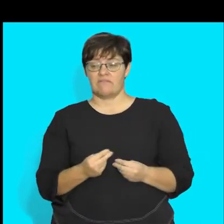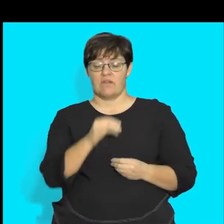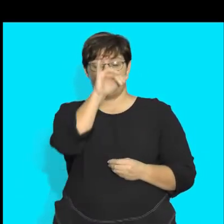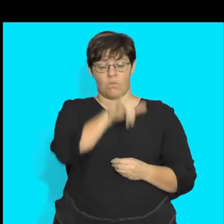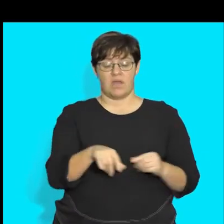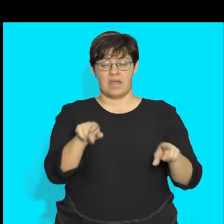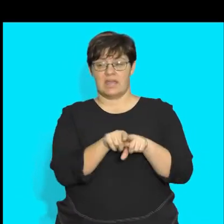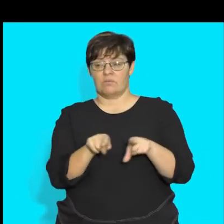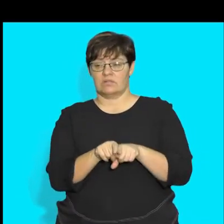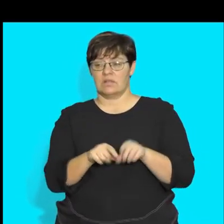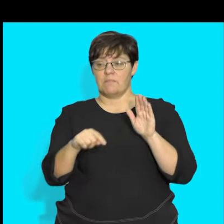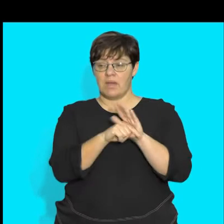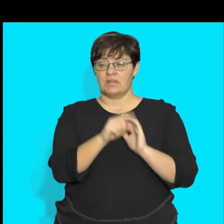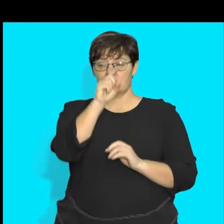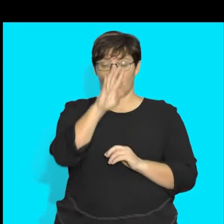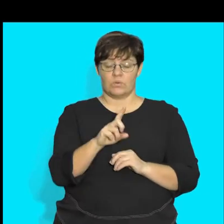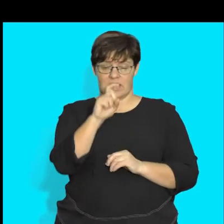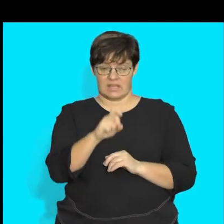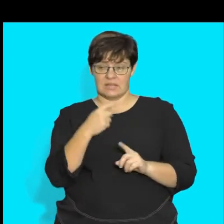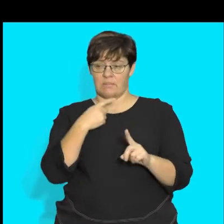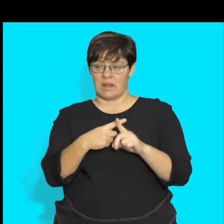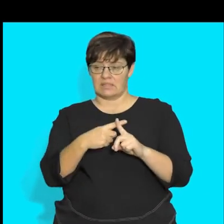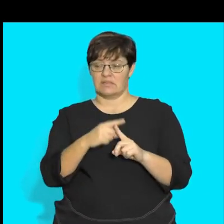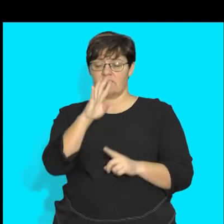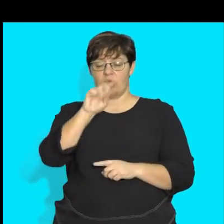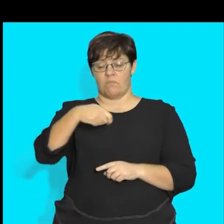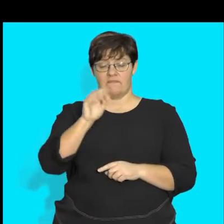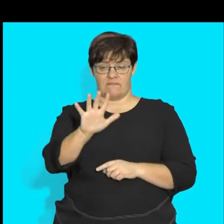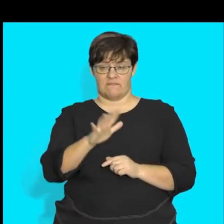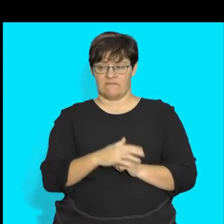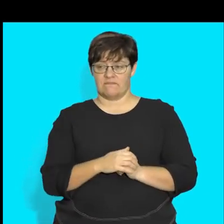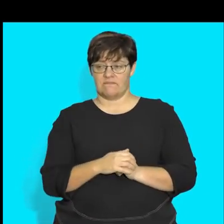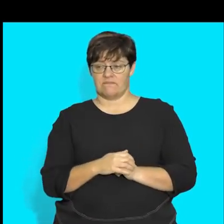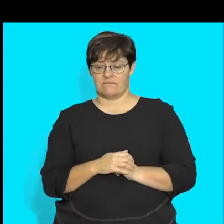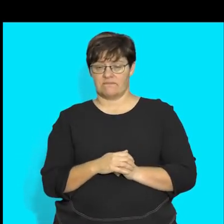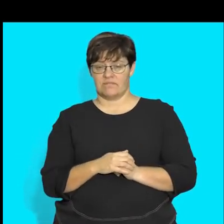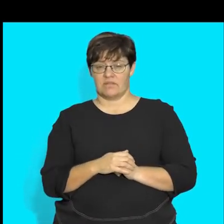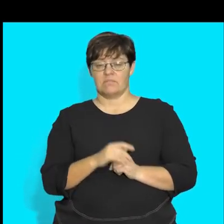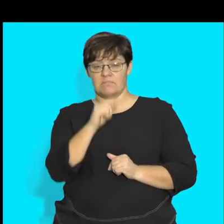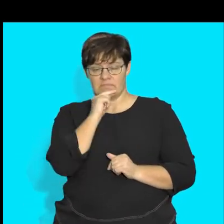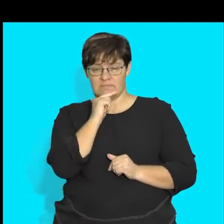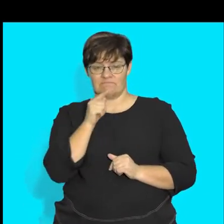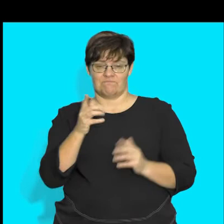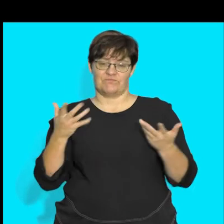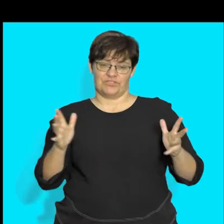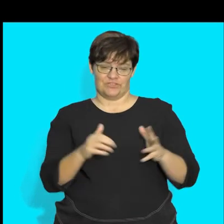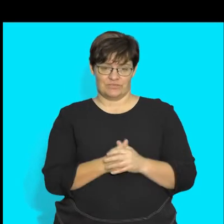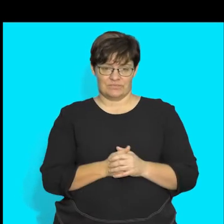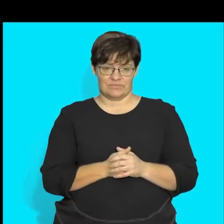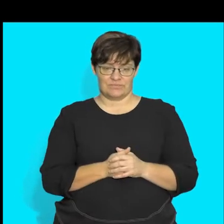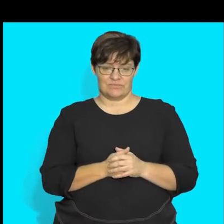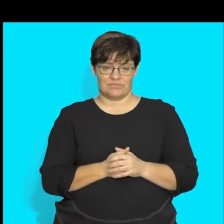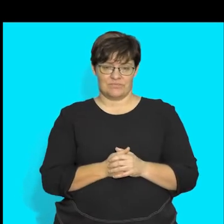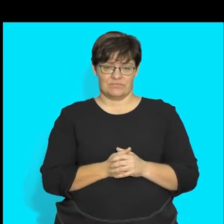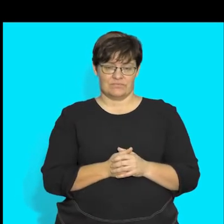with minus a quarter x plus 4,5, and that there is